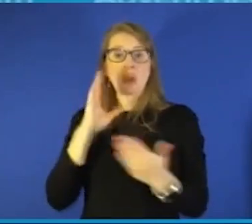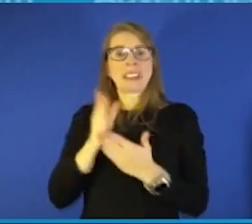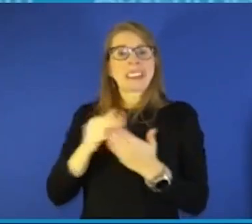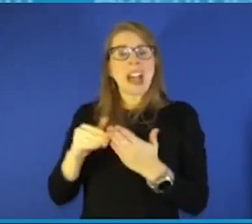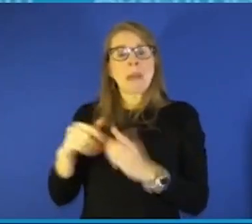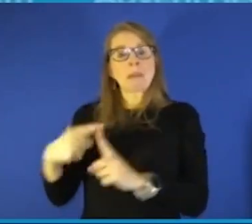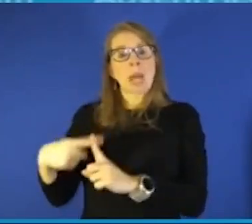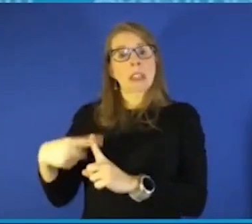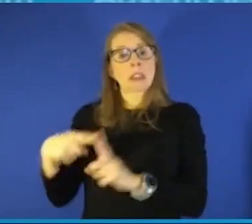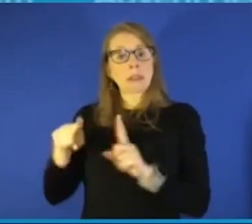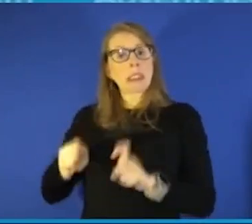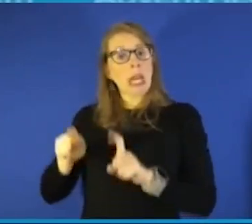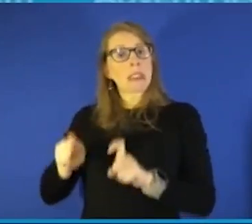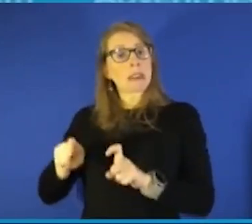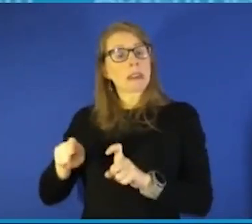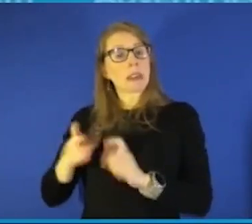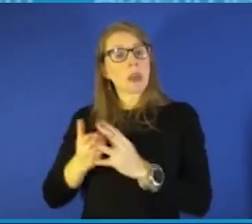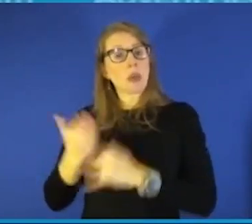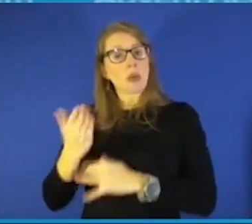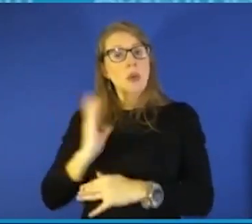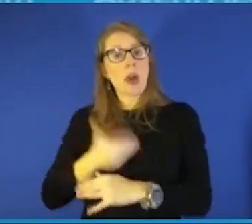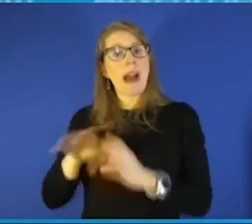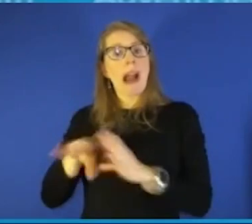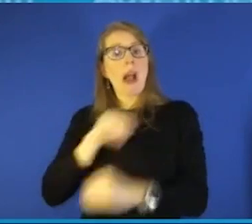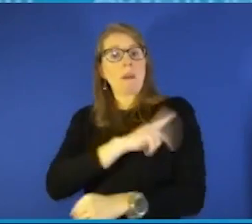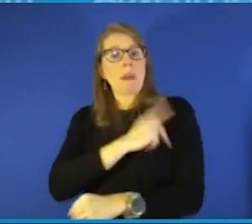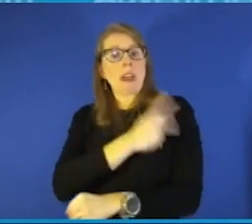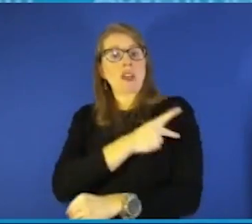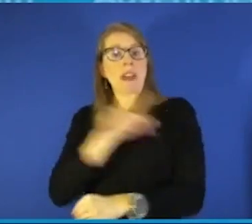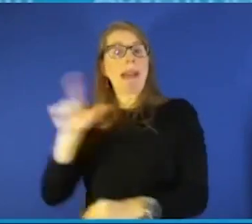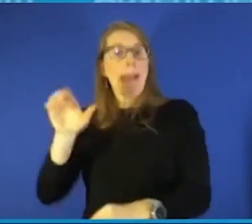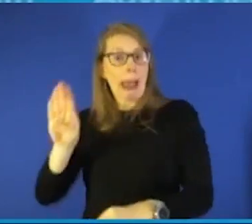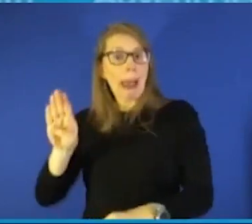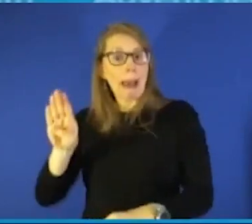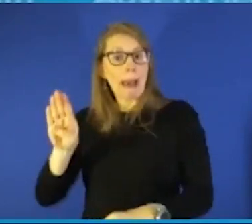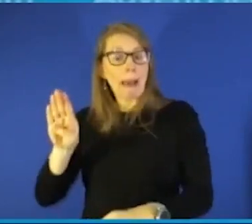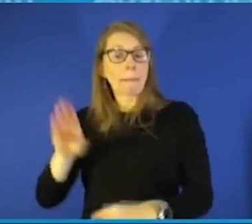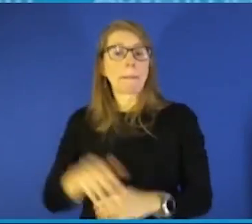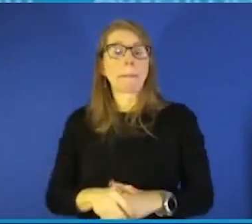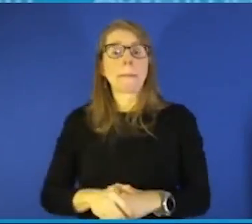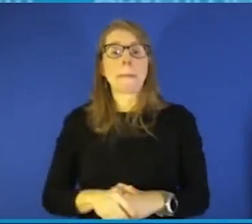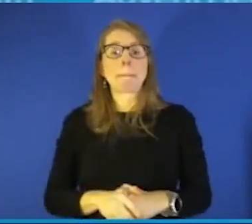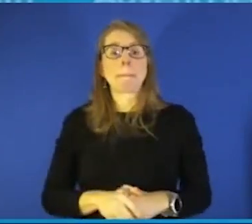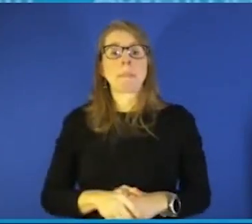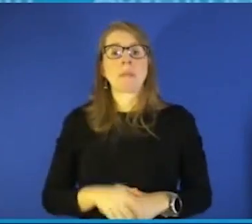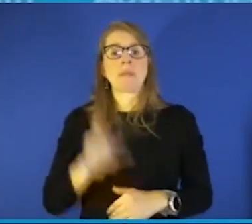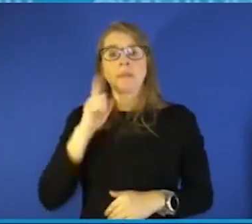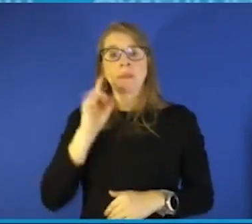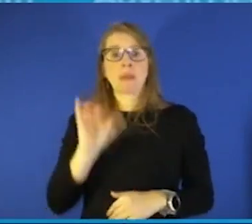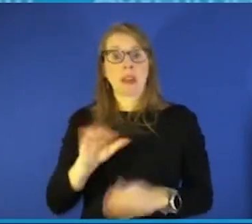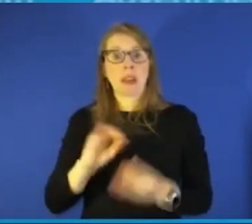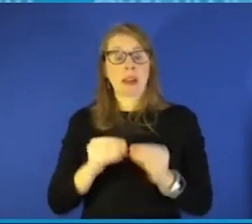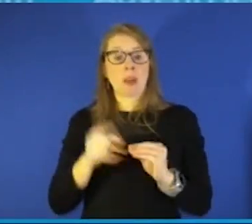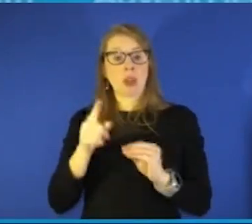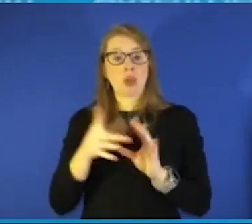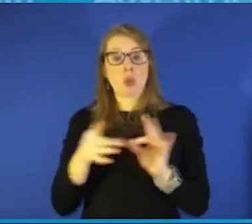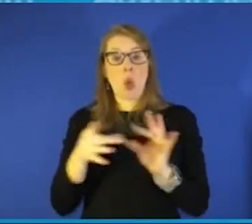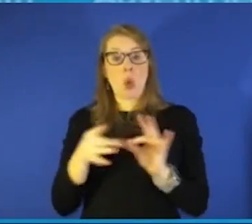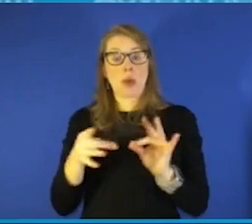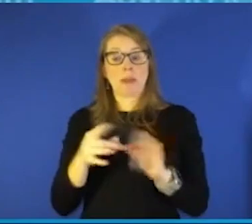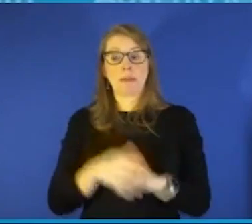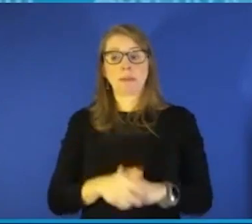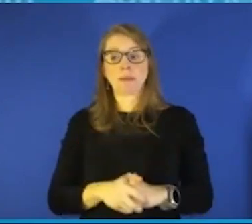positive tests through our outpatient laboratory. I think that number that you're quoting as far as the